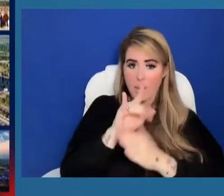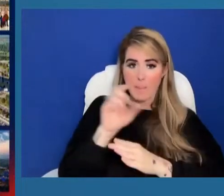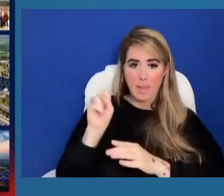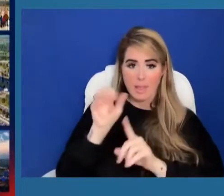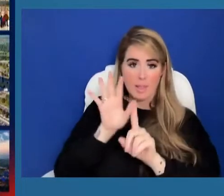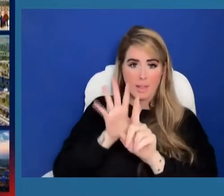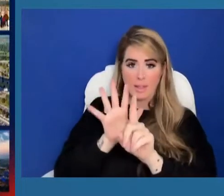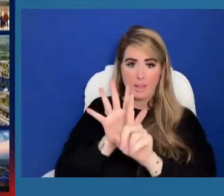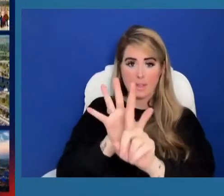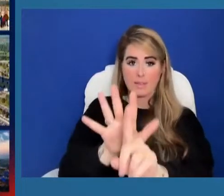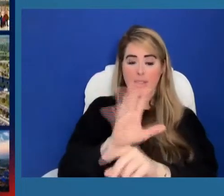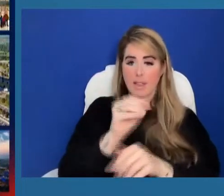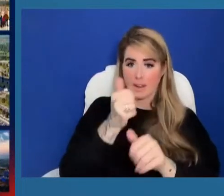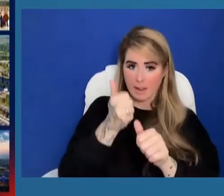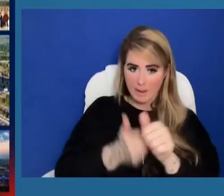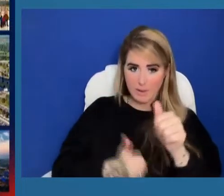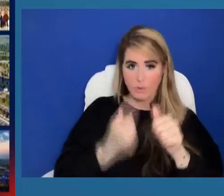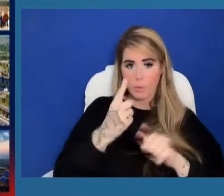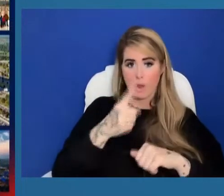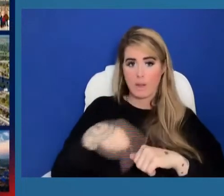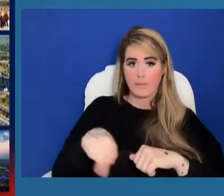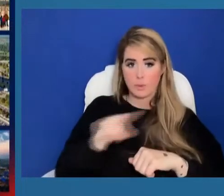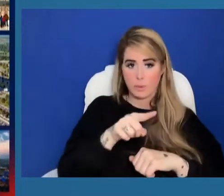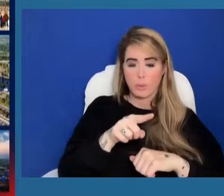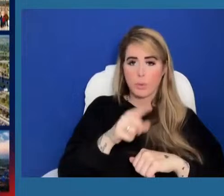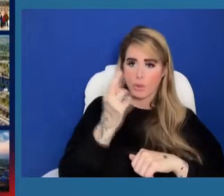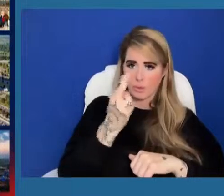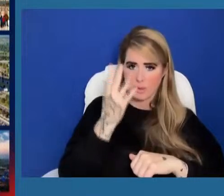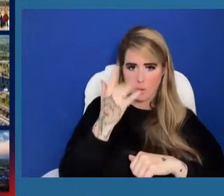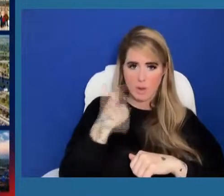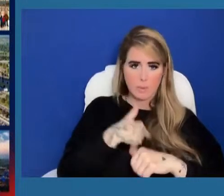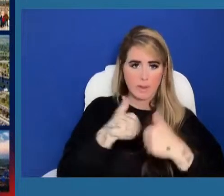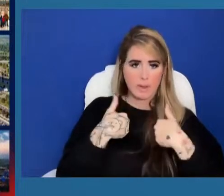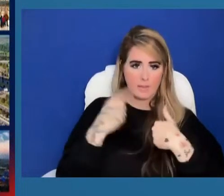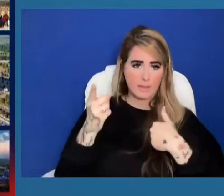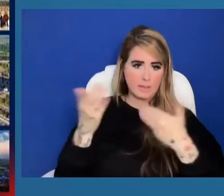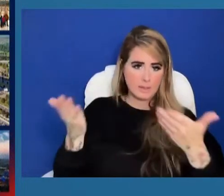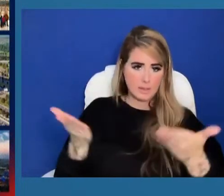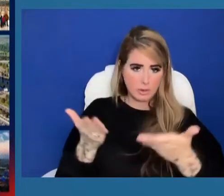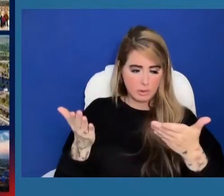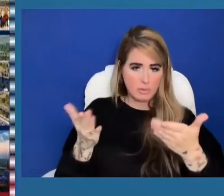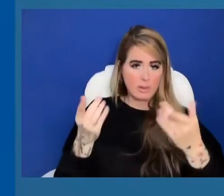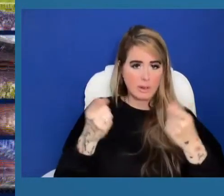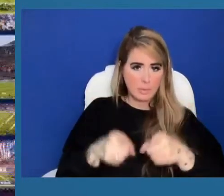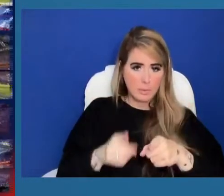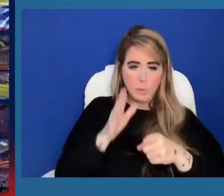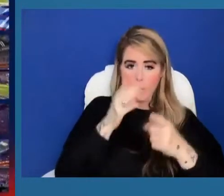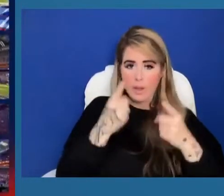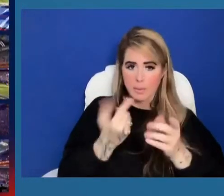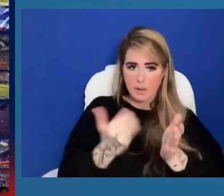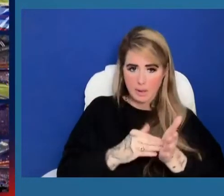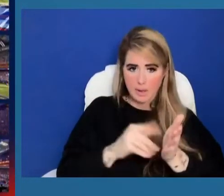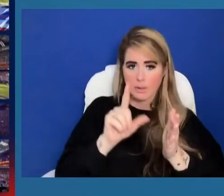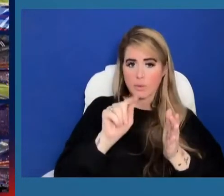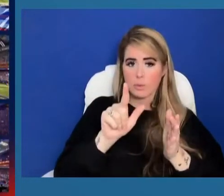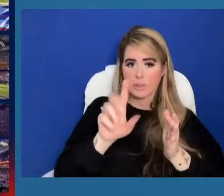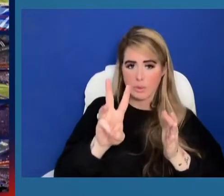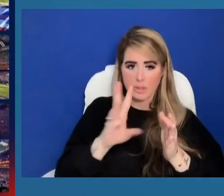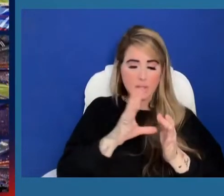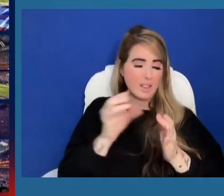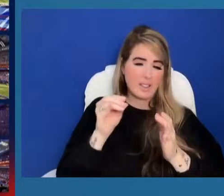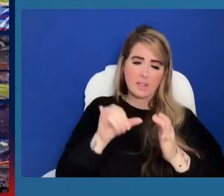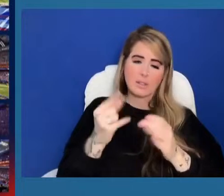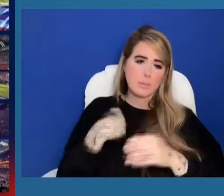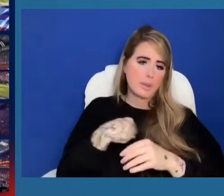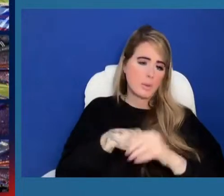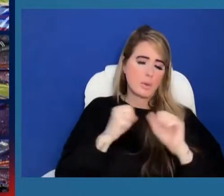And each and every one of you are the reason that it's here and it's happening today. It'll happen in 2026. And it's something that we can all